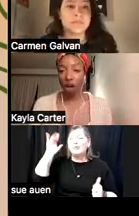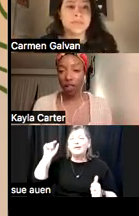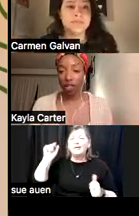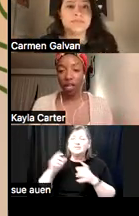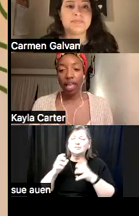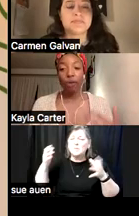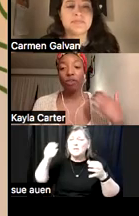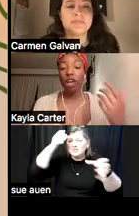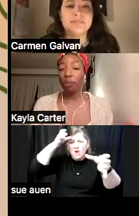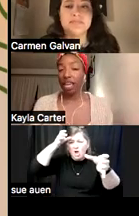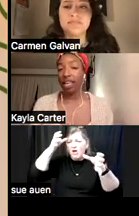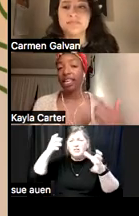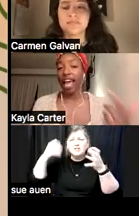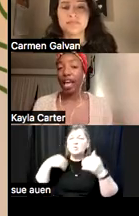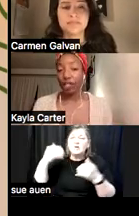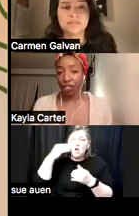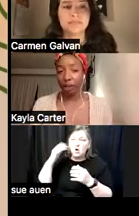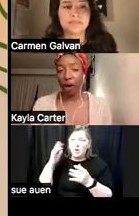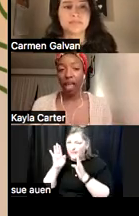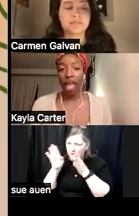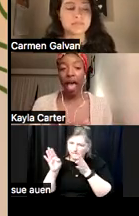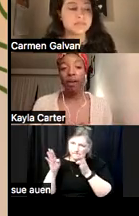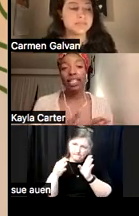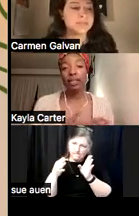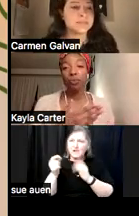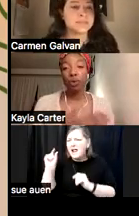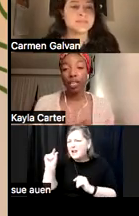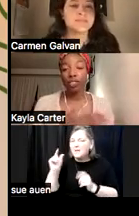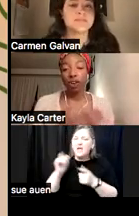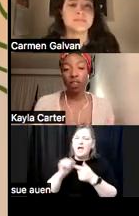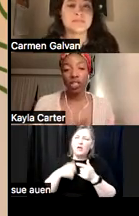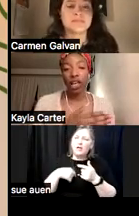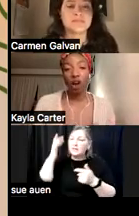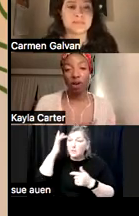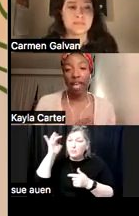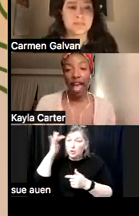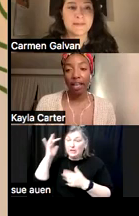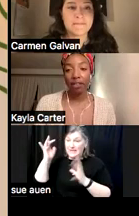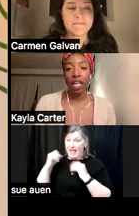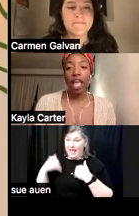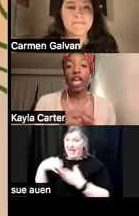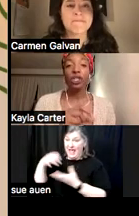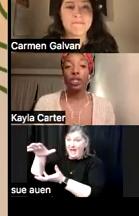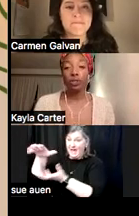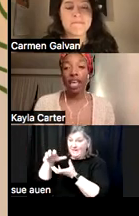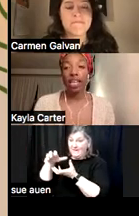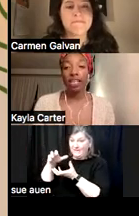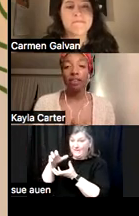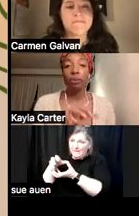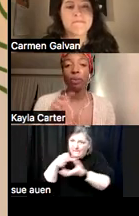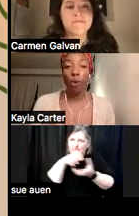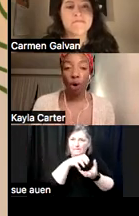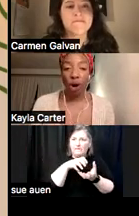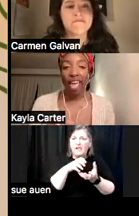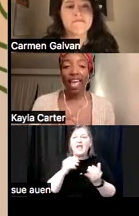much knowledge. And reframing it is actually about how can I take the brilliance and knowledge that I already have and use that